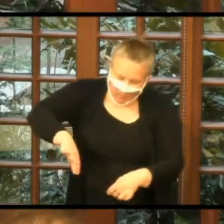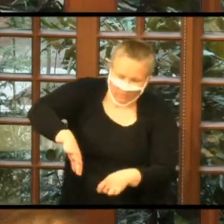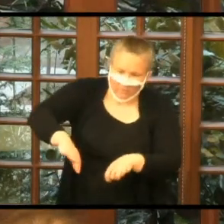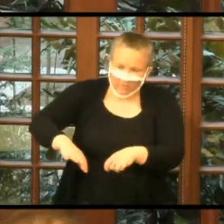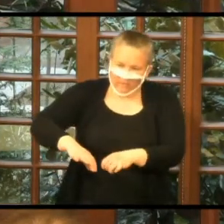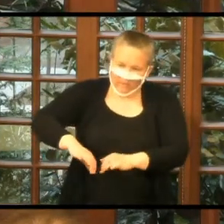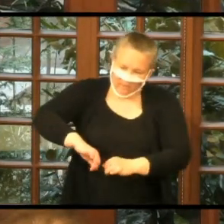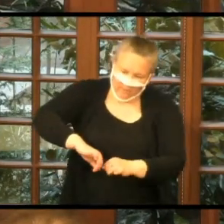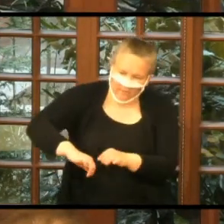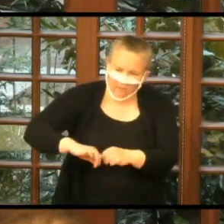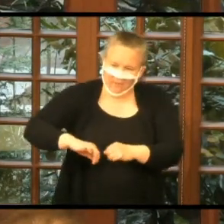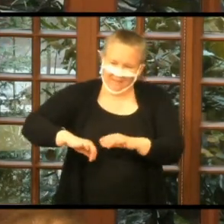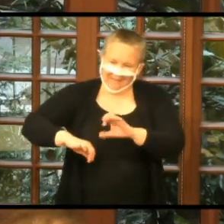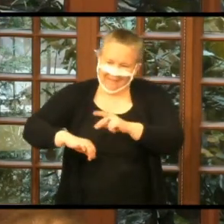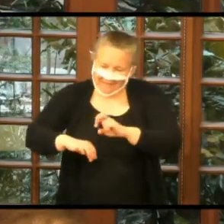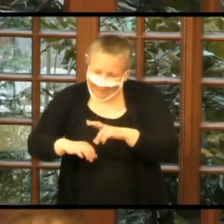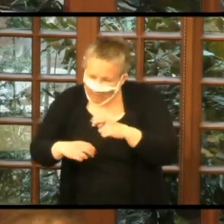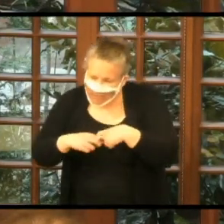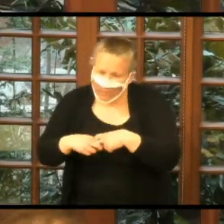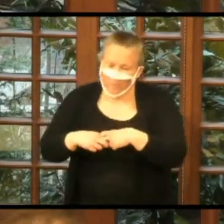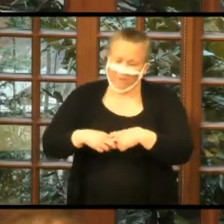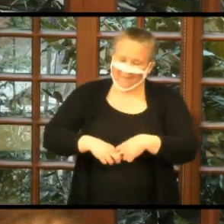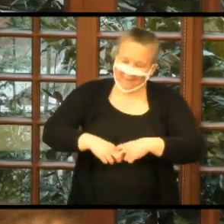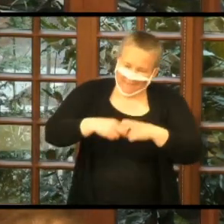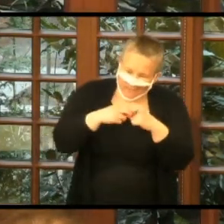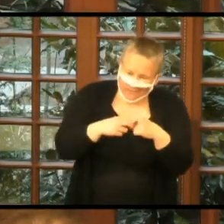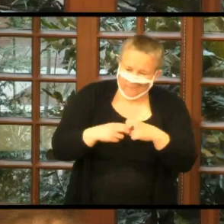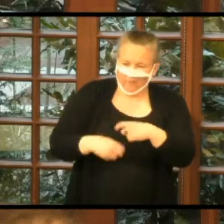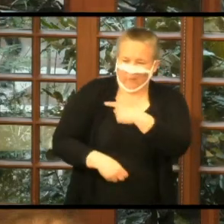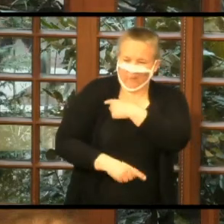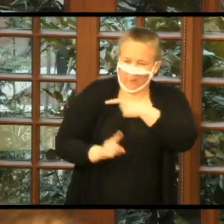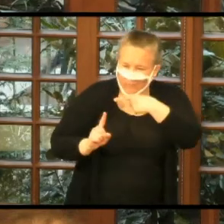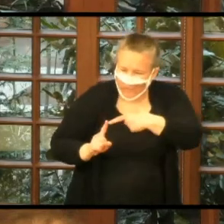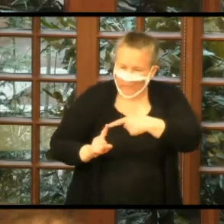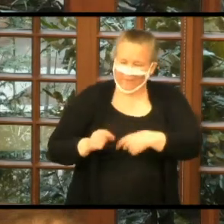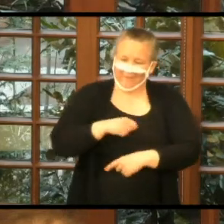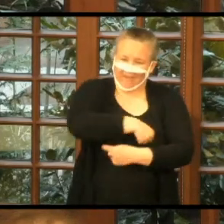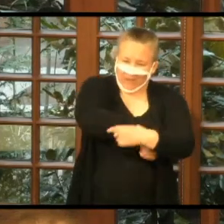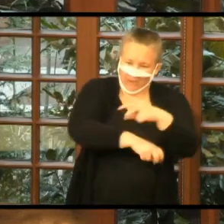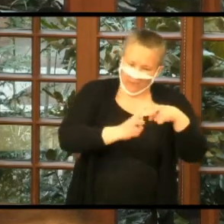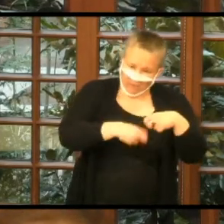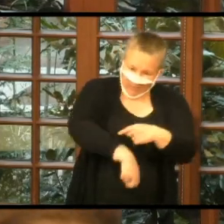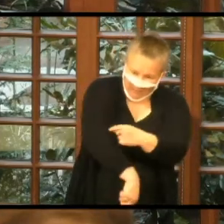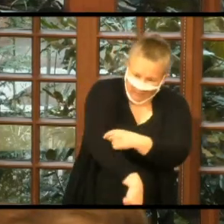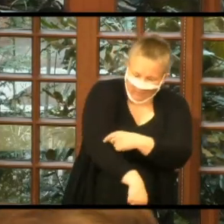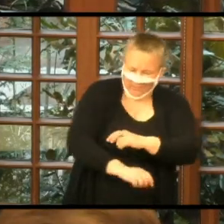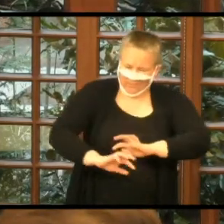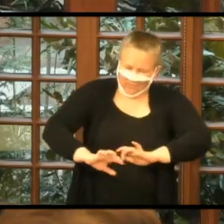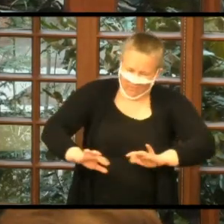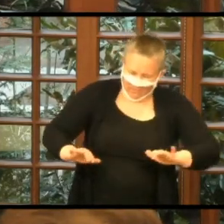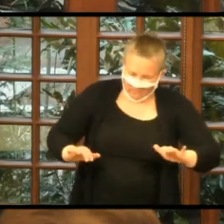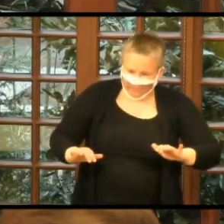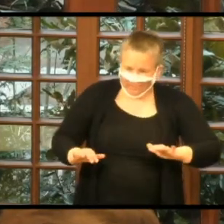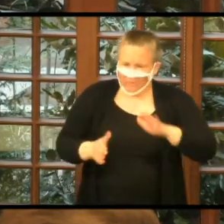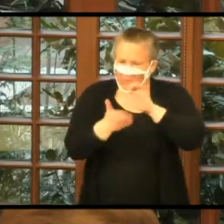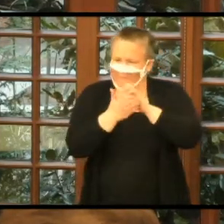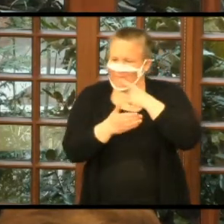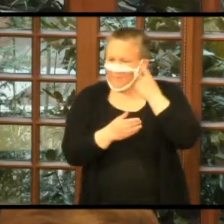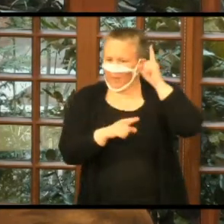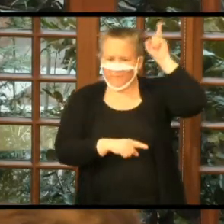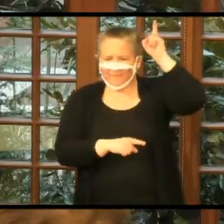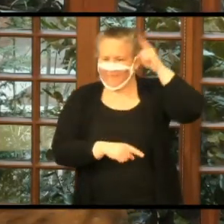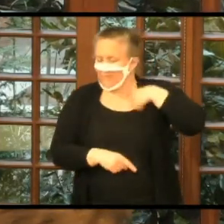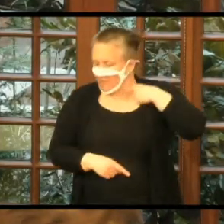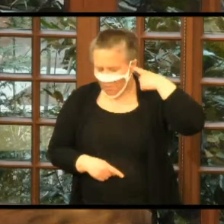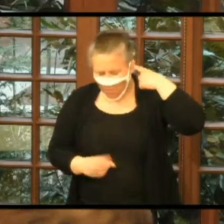1, 2, 3, 1, 2, 3. Cannon bone, vertebra, shoulder point, elbow joint. Nondita is saying something upstairs, but he can't hear